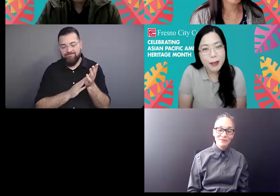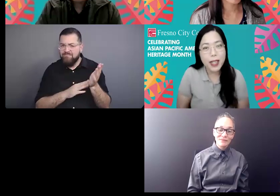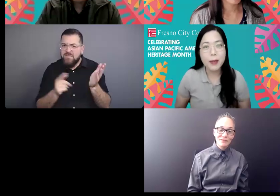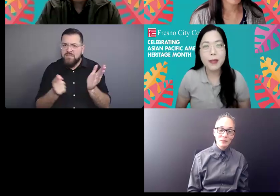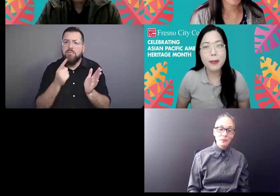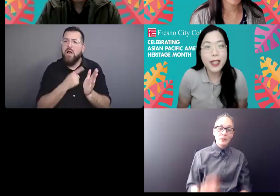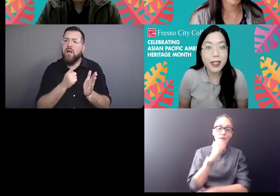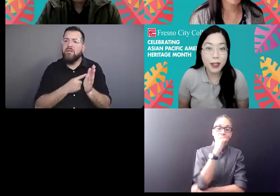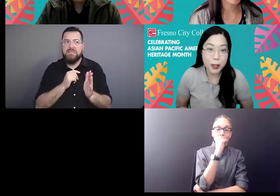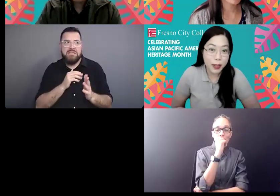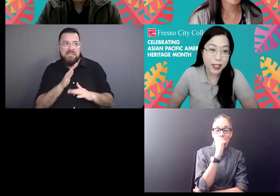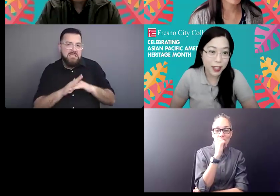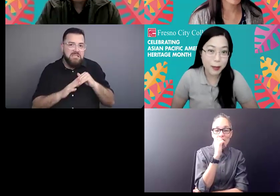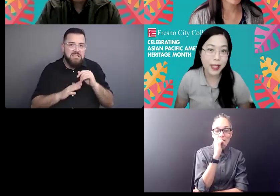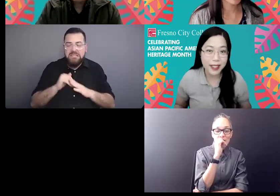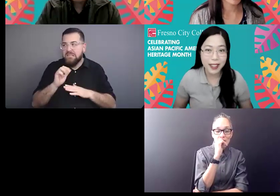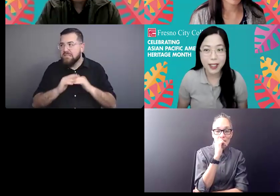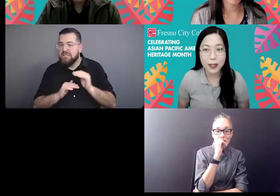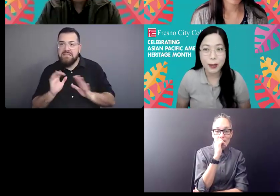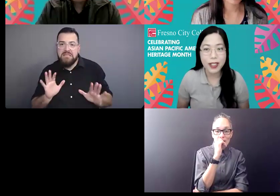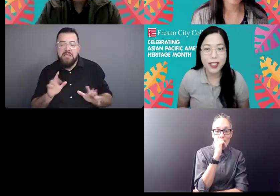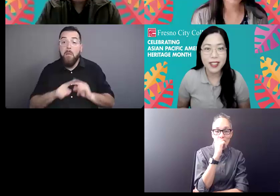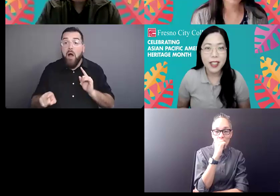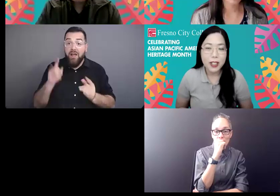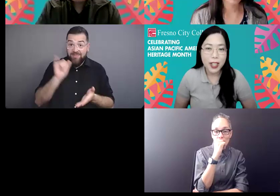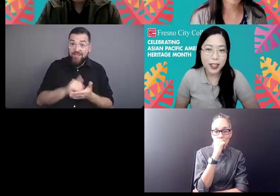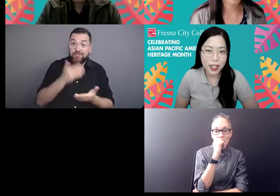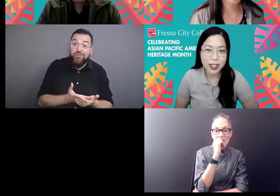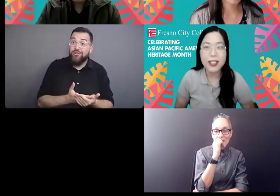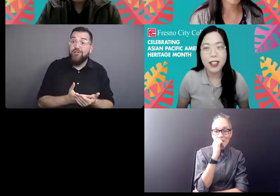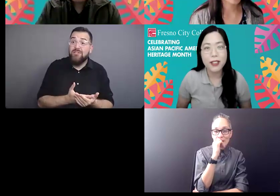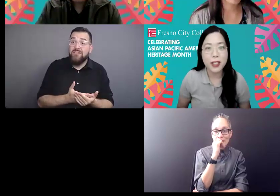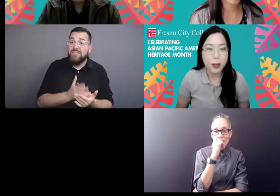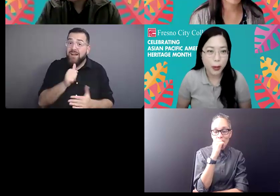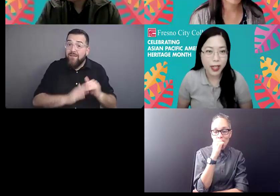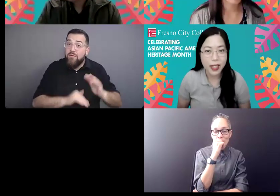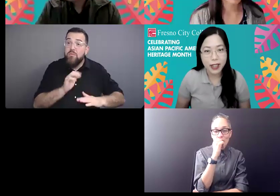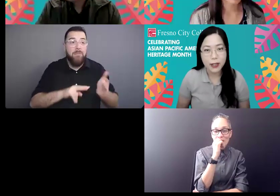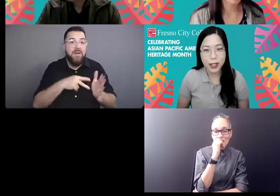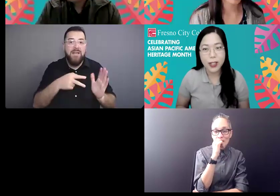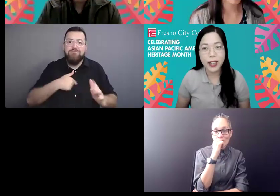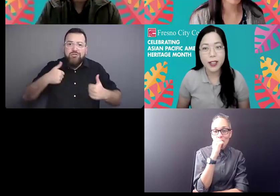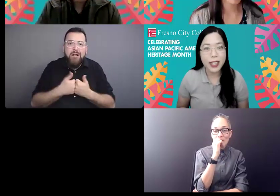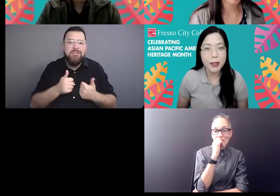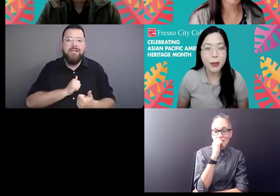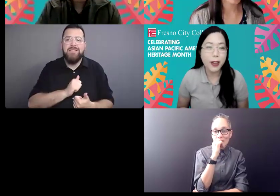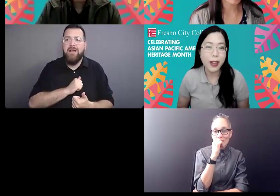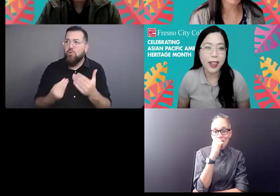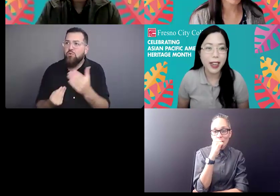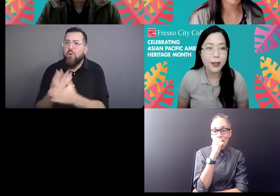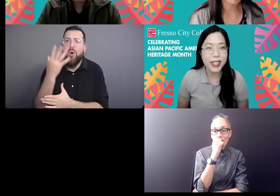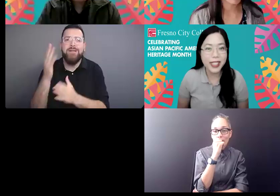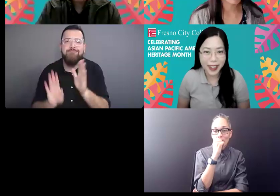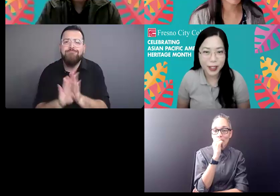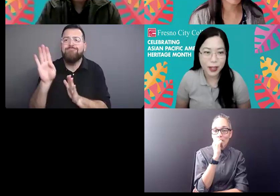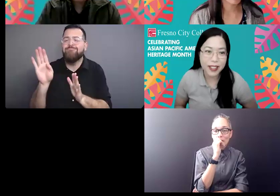but sometimes being uncomfortable is good because uncomfortable is challenging ourselves and growing and figuring out like, wow,